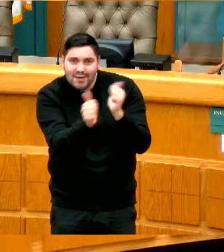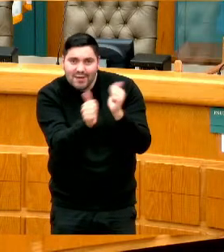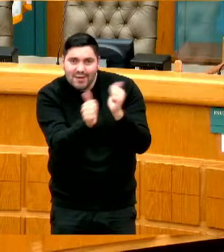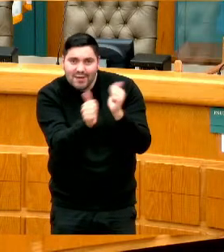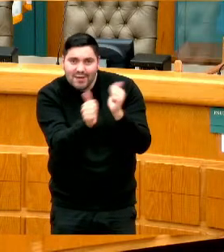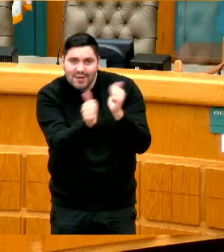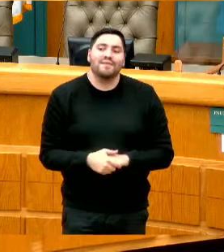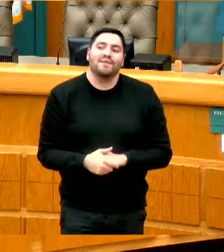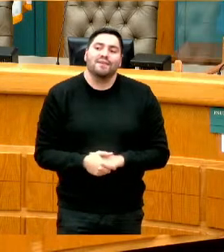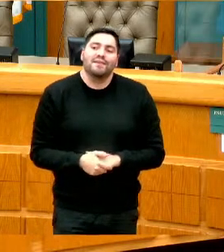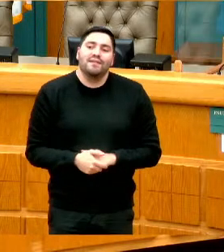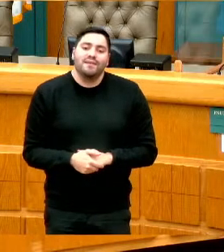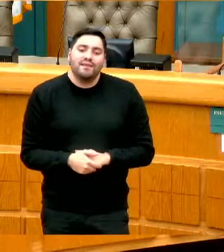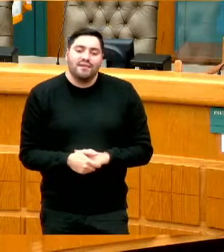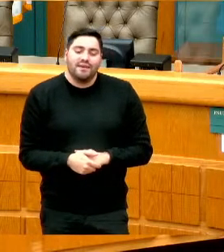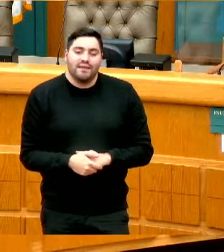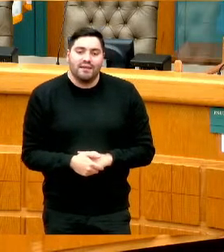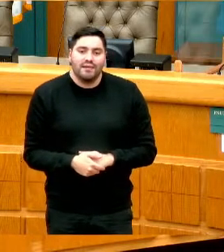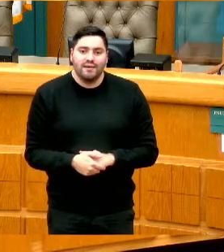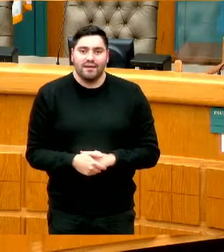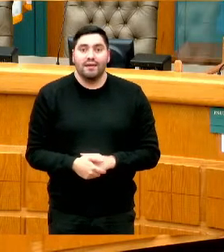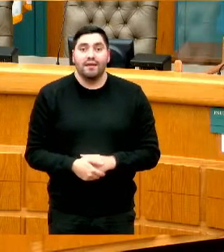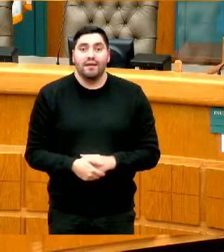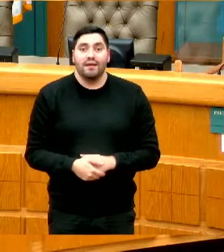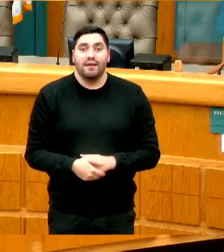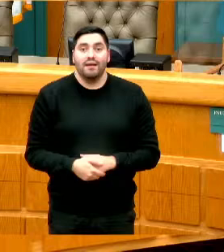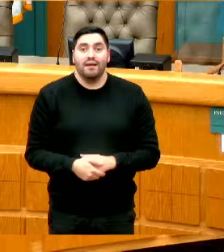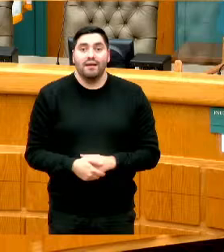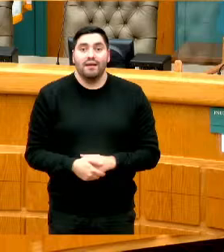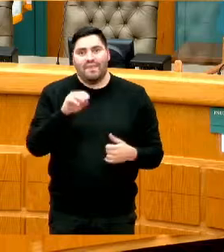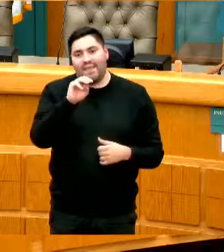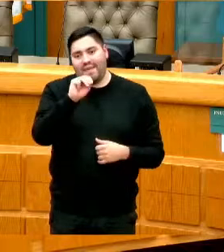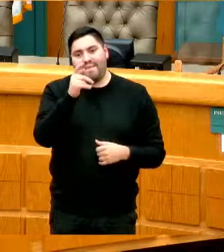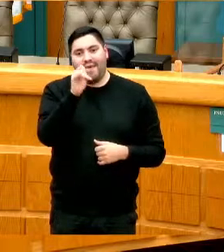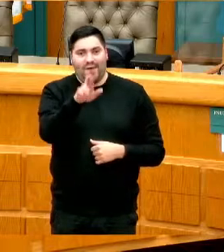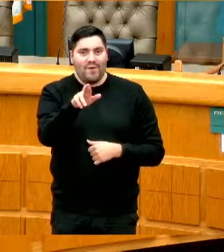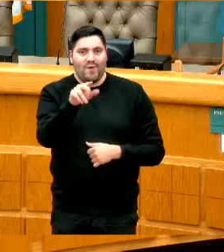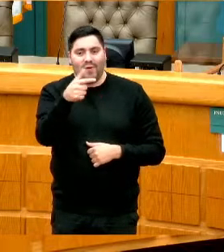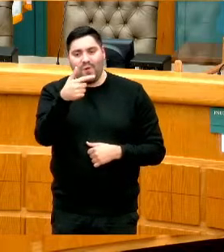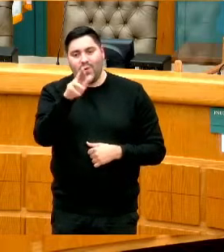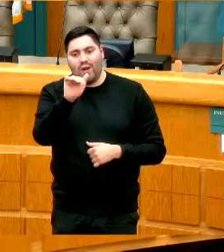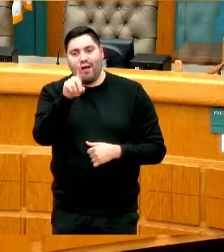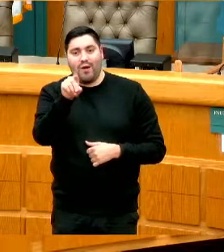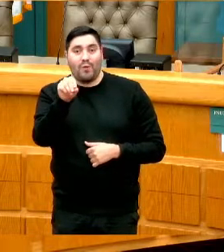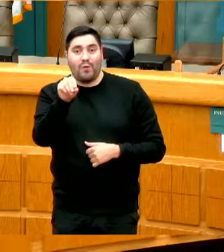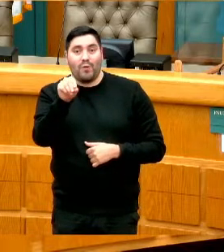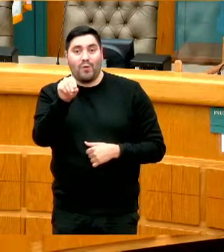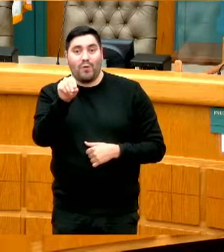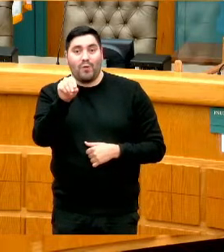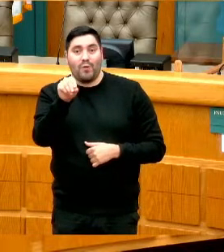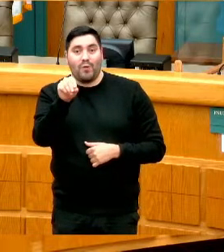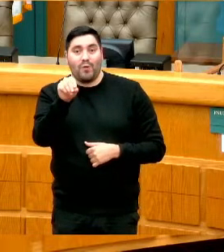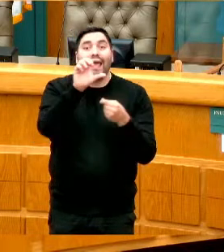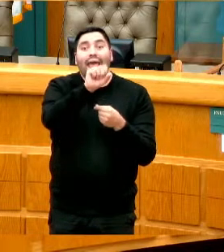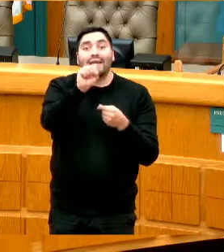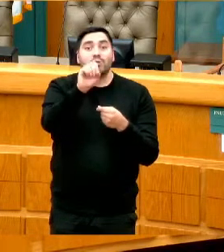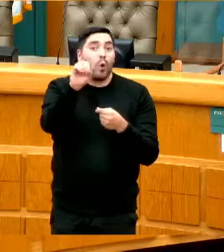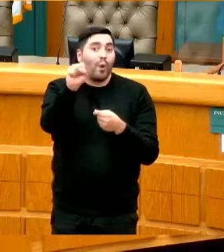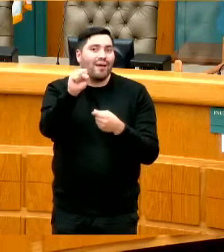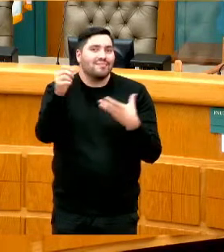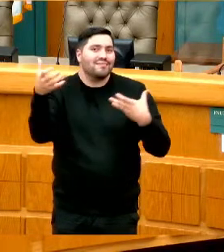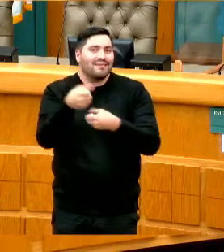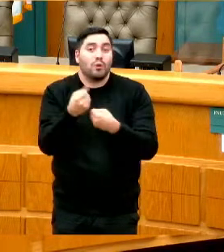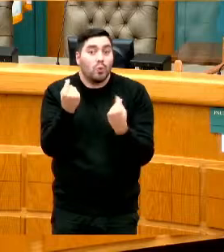Also going on is Mayor Guajardo's Save Our Seniors program, known as the SOS Homebound Senior Program.